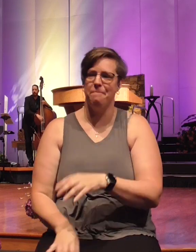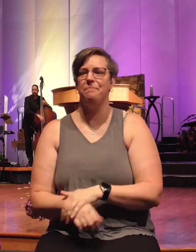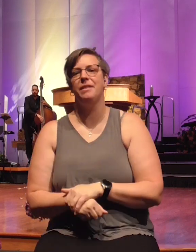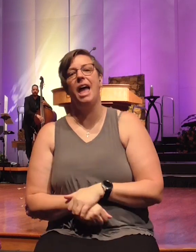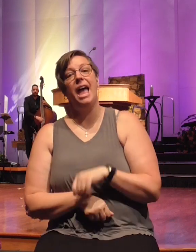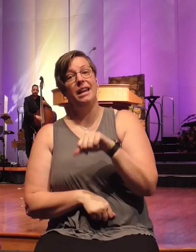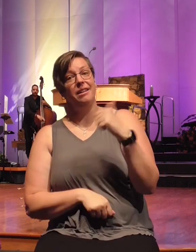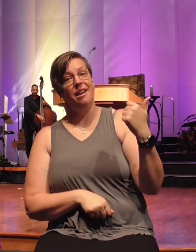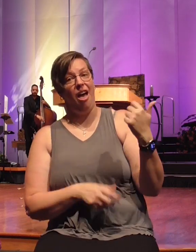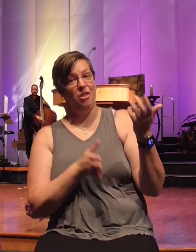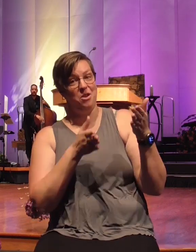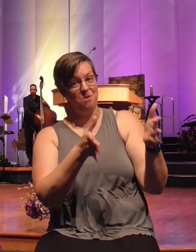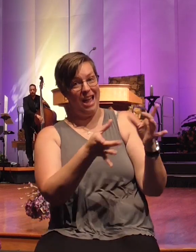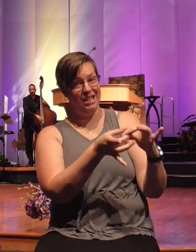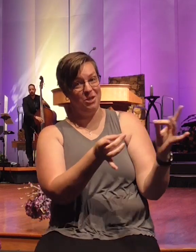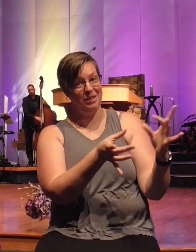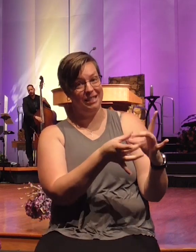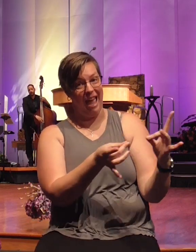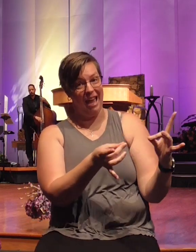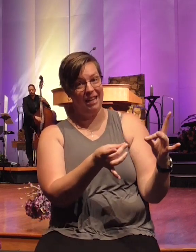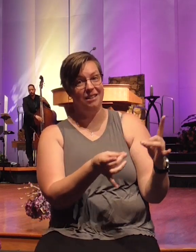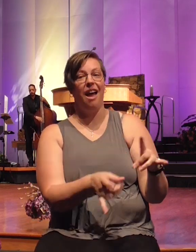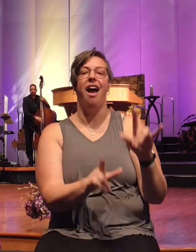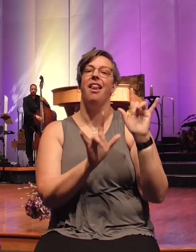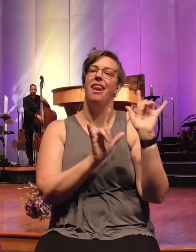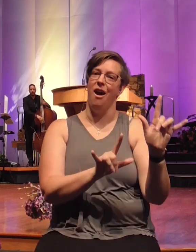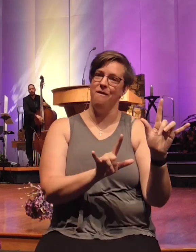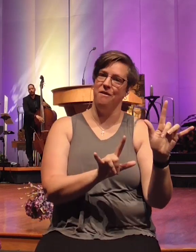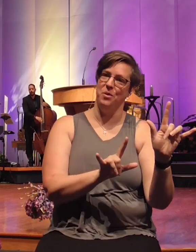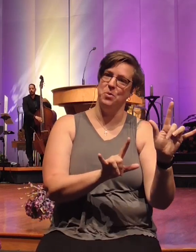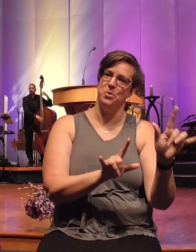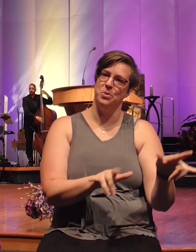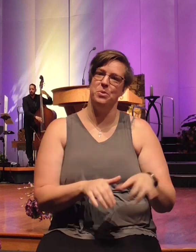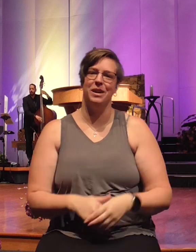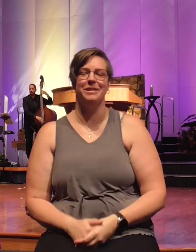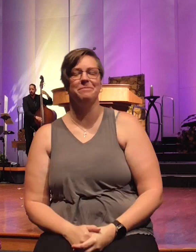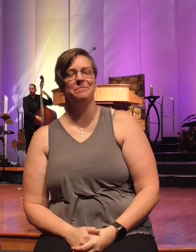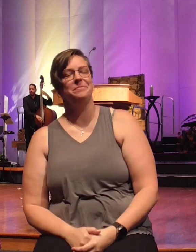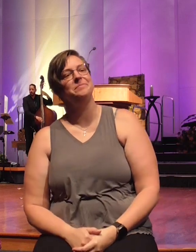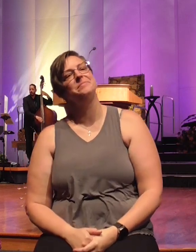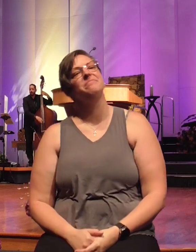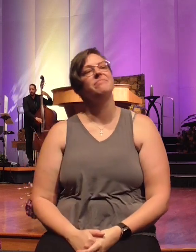In other words, I love you.